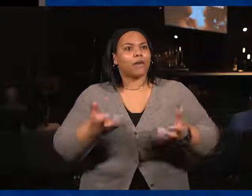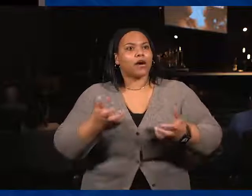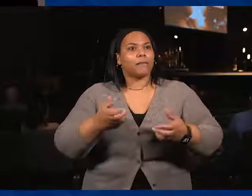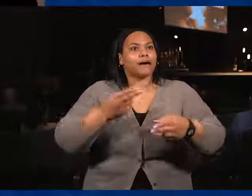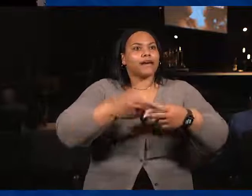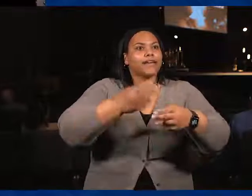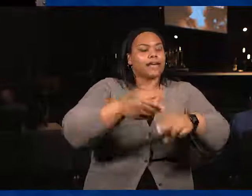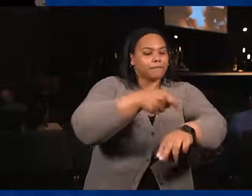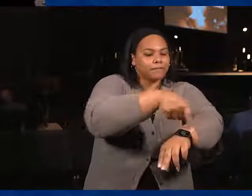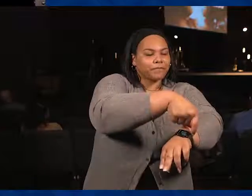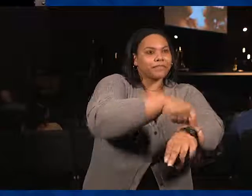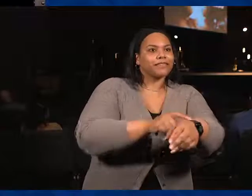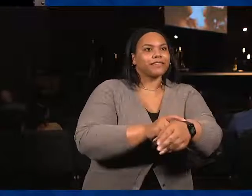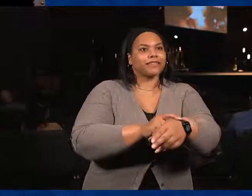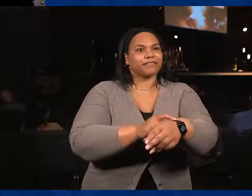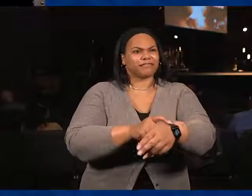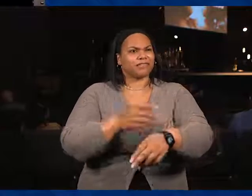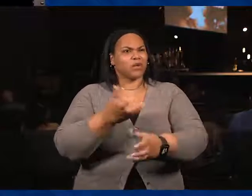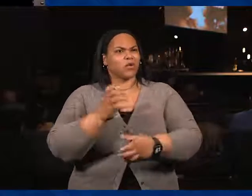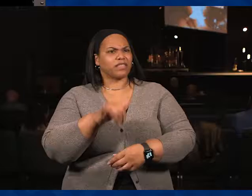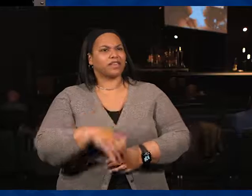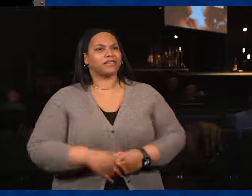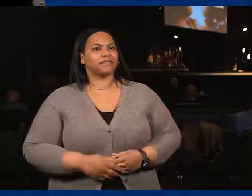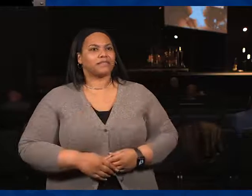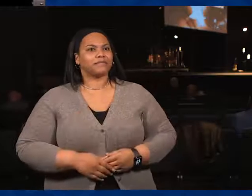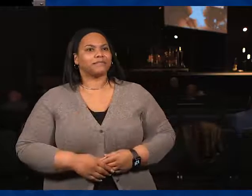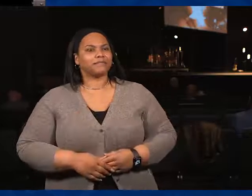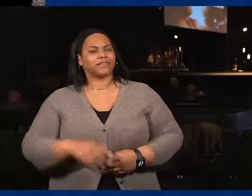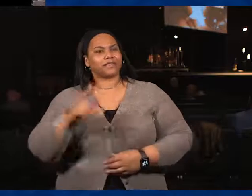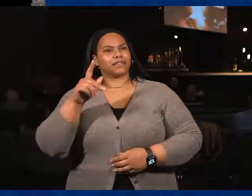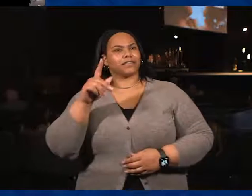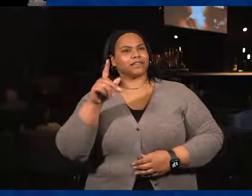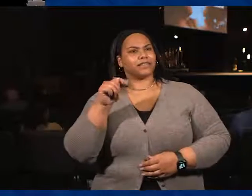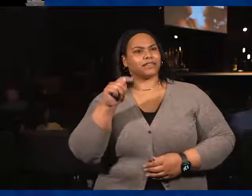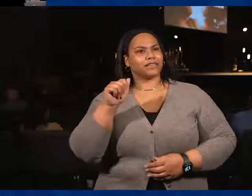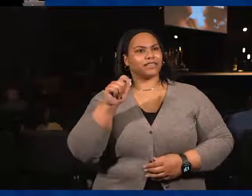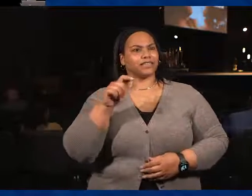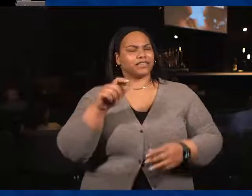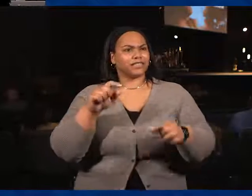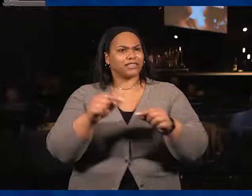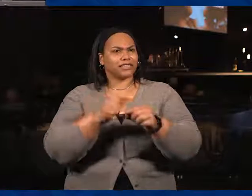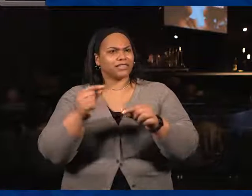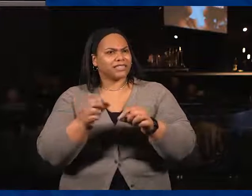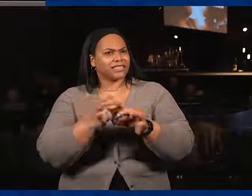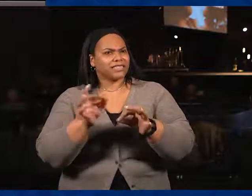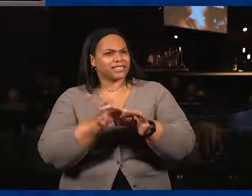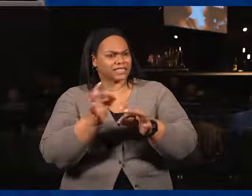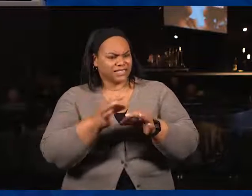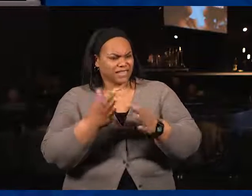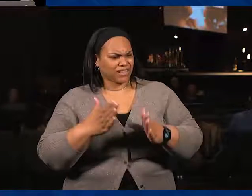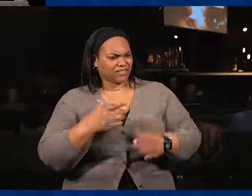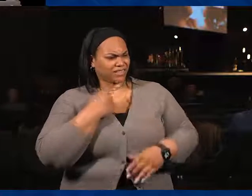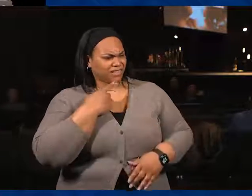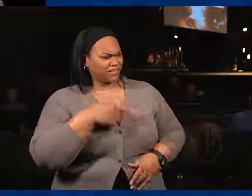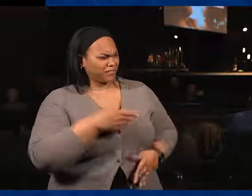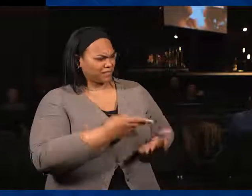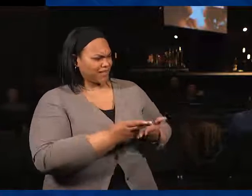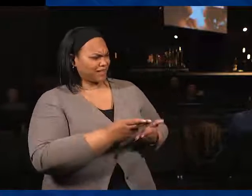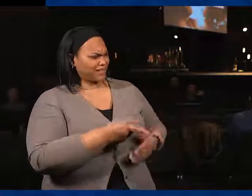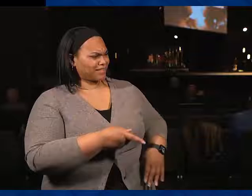on the sleeve. Y'all, my tailor looked at me. He said, Charles, can I be honest? I said, yeah. He said,